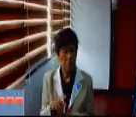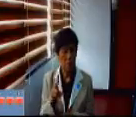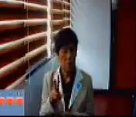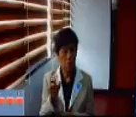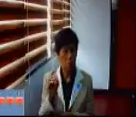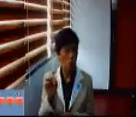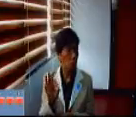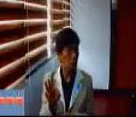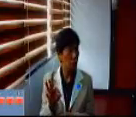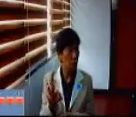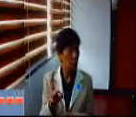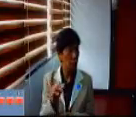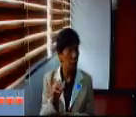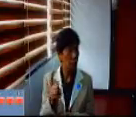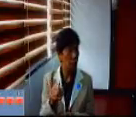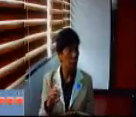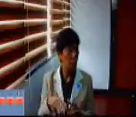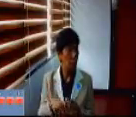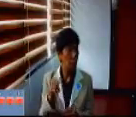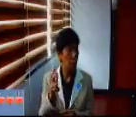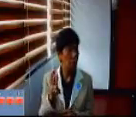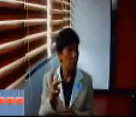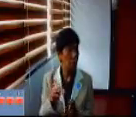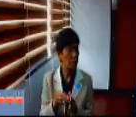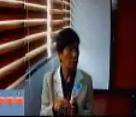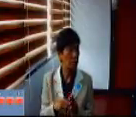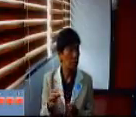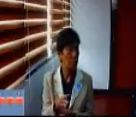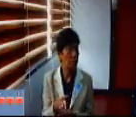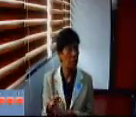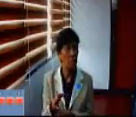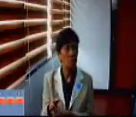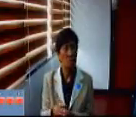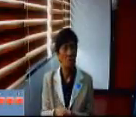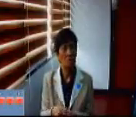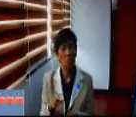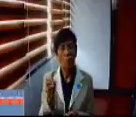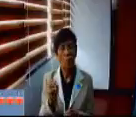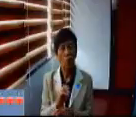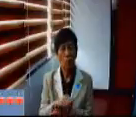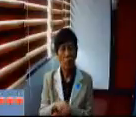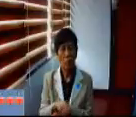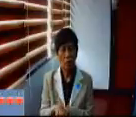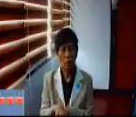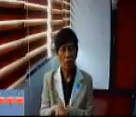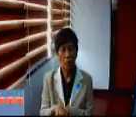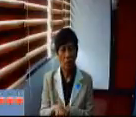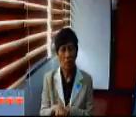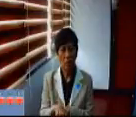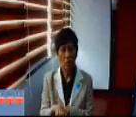2009 that 10 out of 13 major fishing grounds in the country are overexploited. Next.